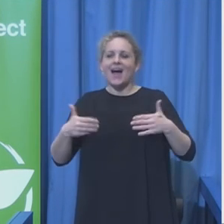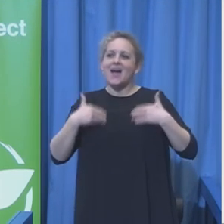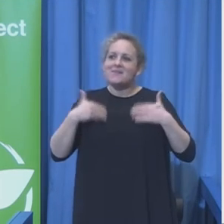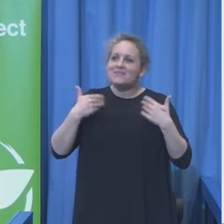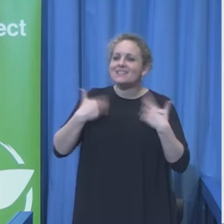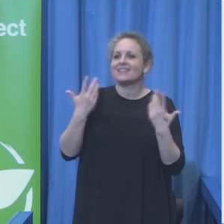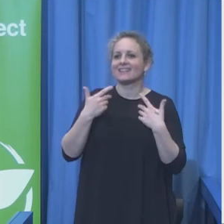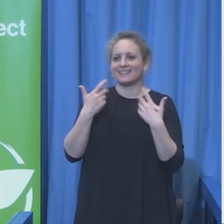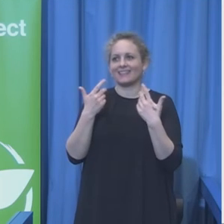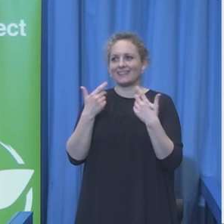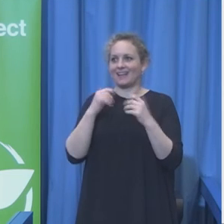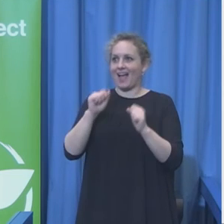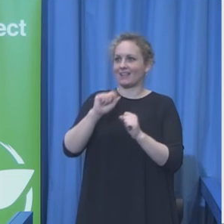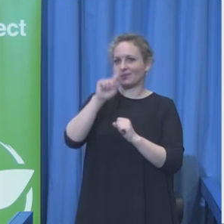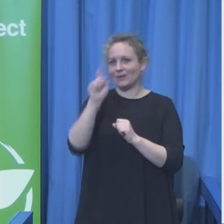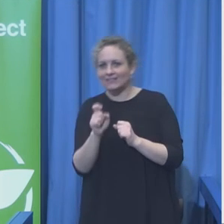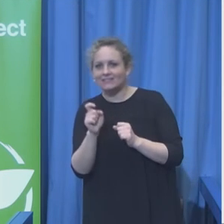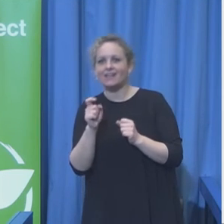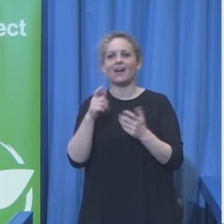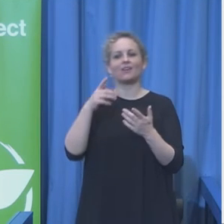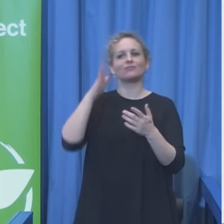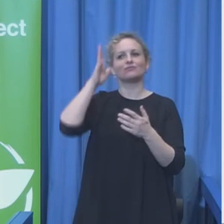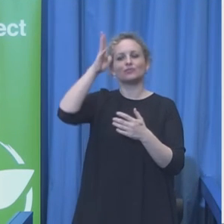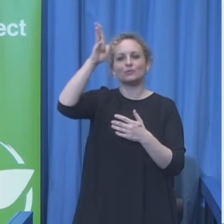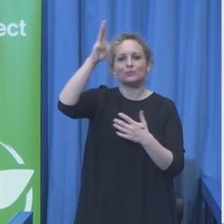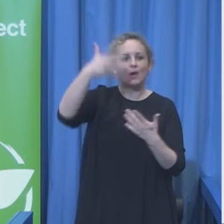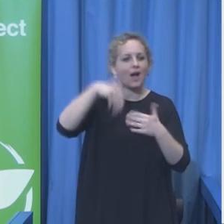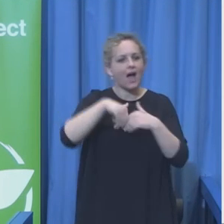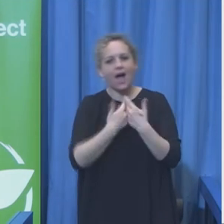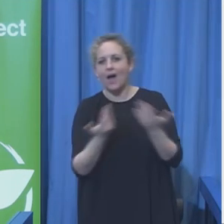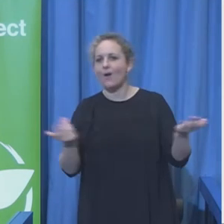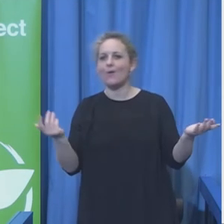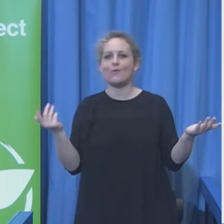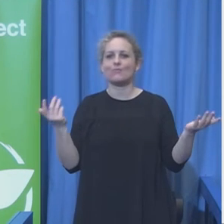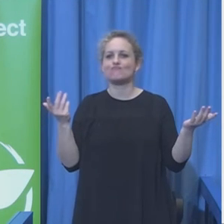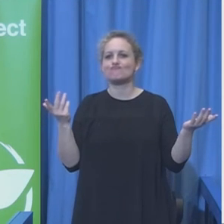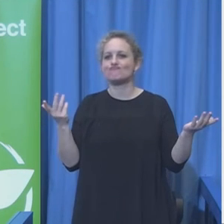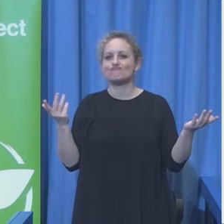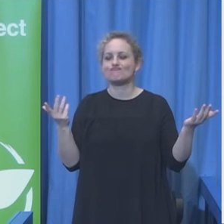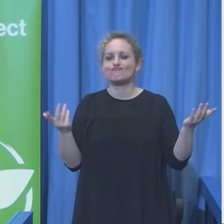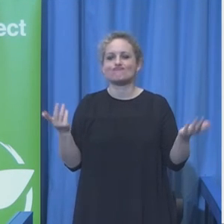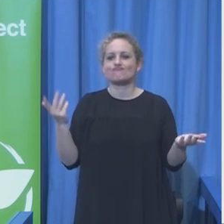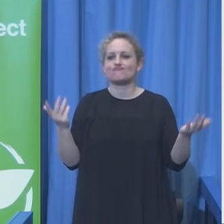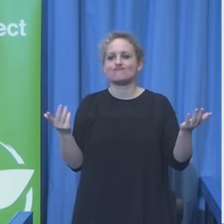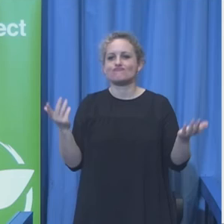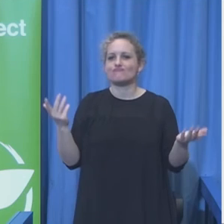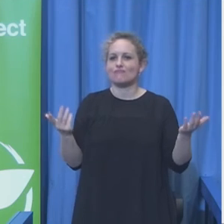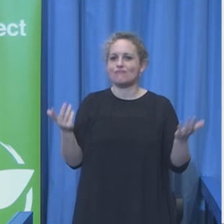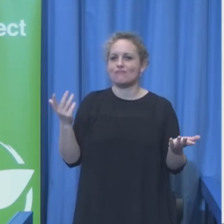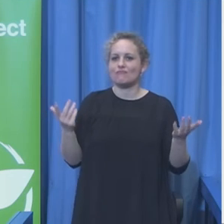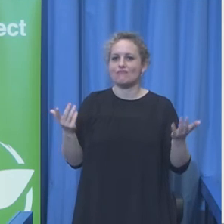in the future that you will help champion this cause in Jordan.